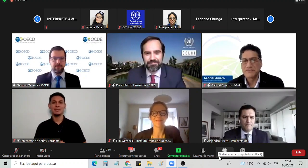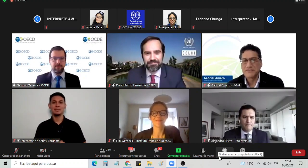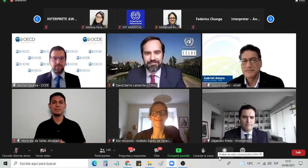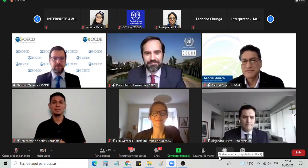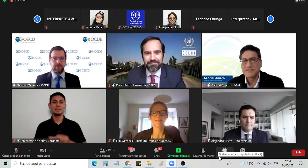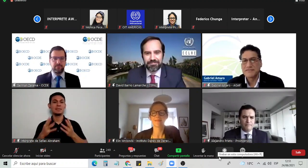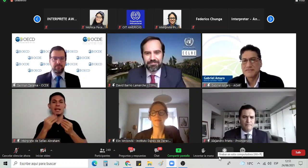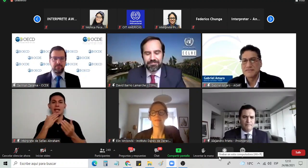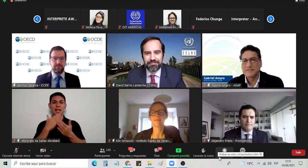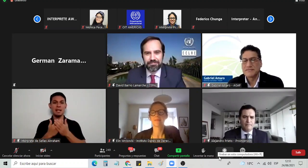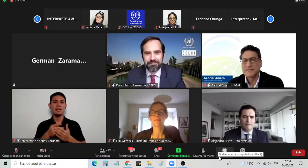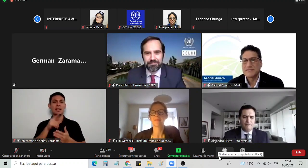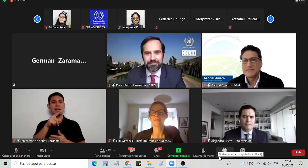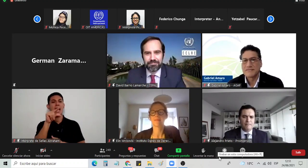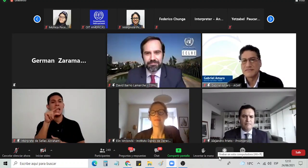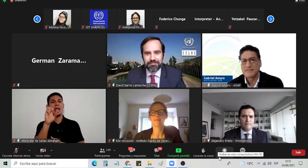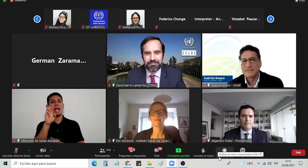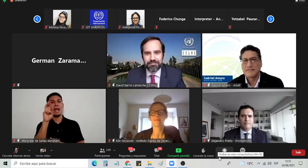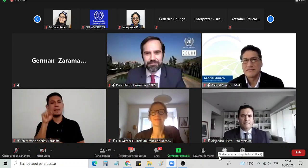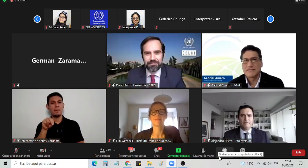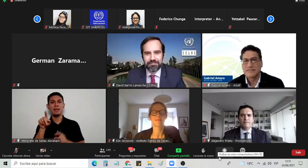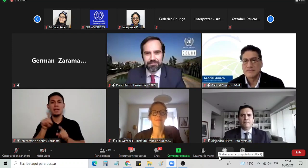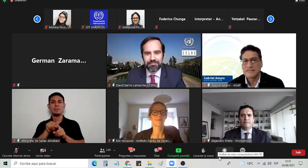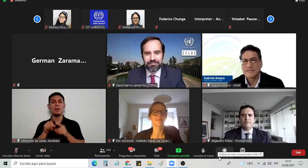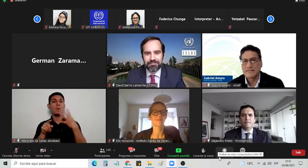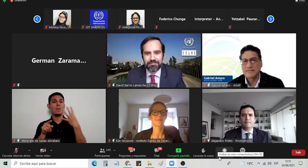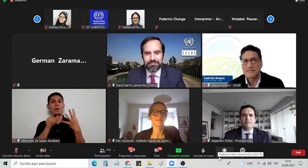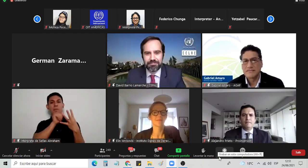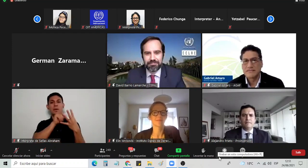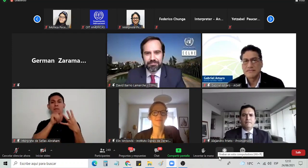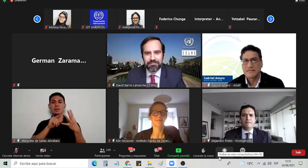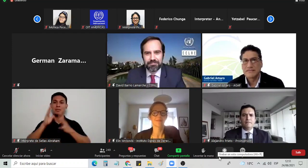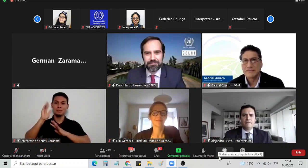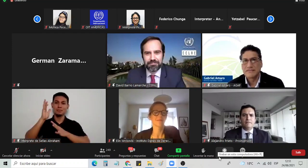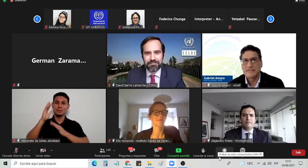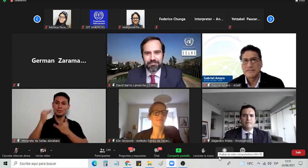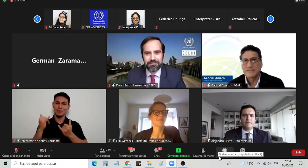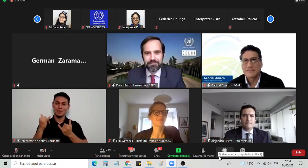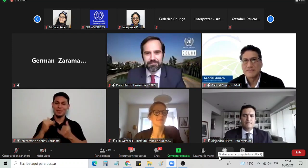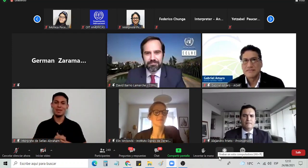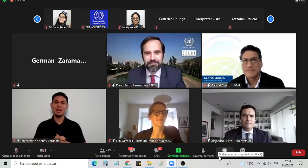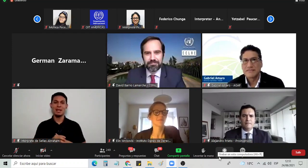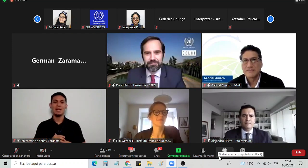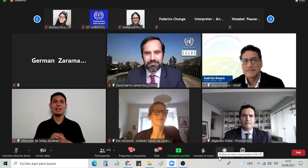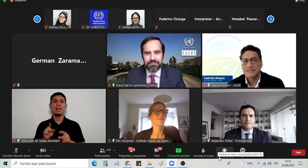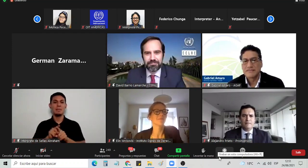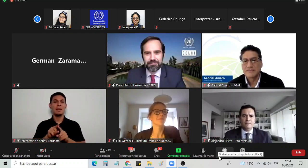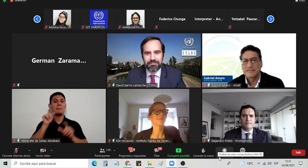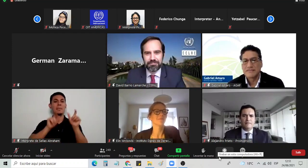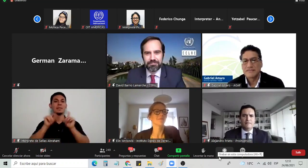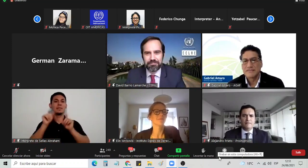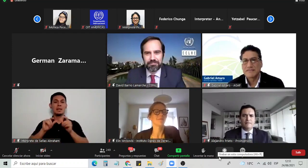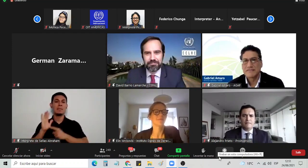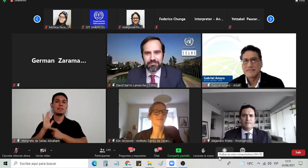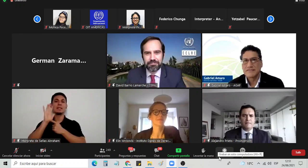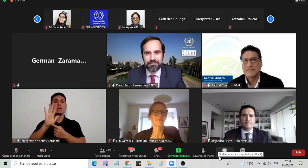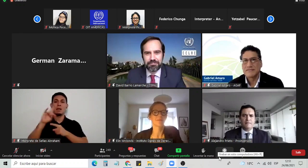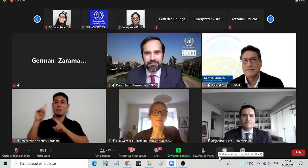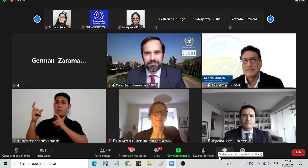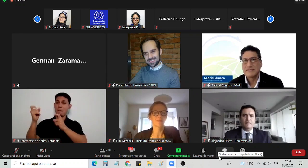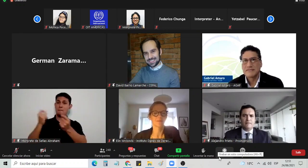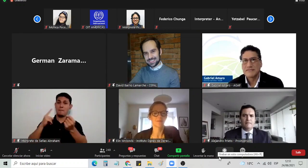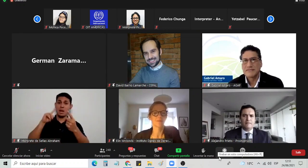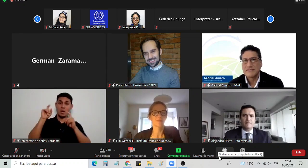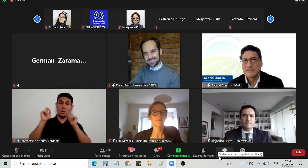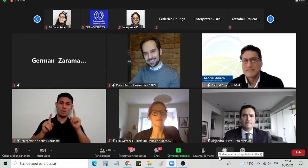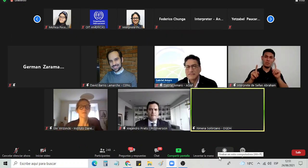you everyone thank you mr kharmasarama and the four panel members that have been with us today as well as our people that